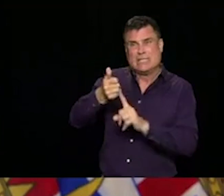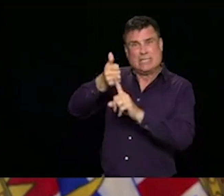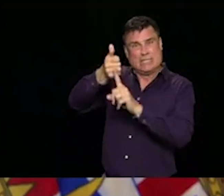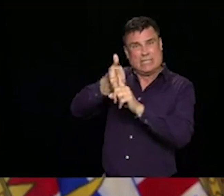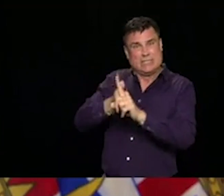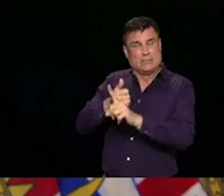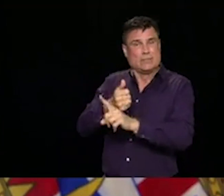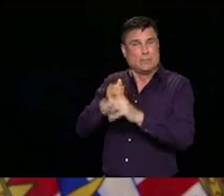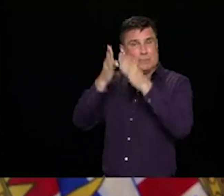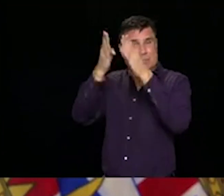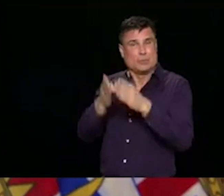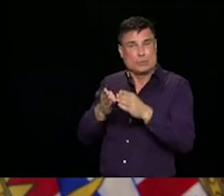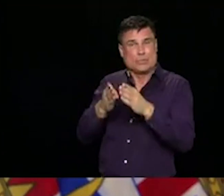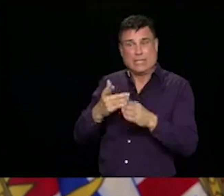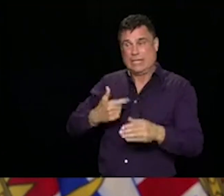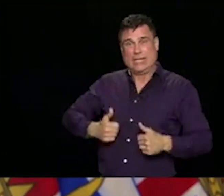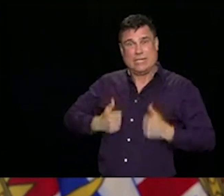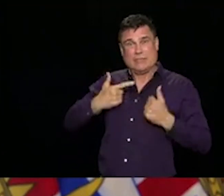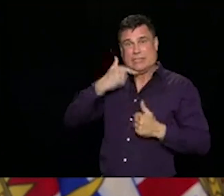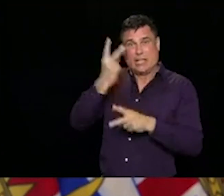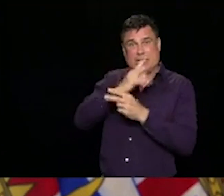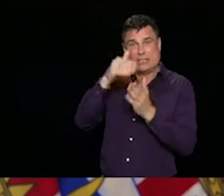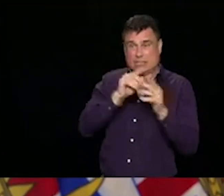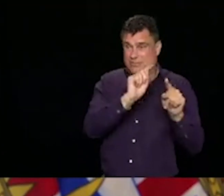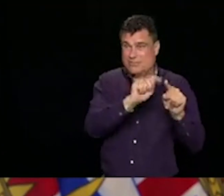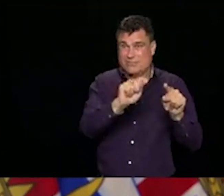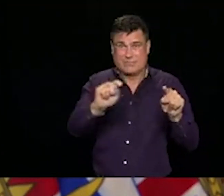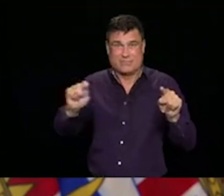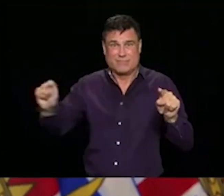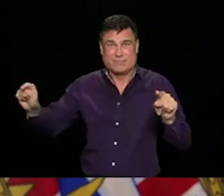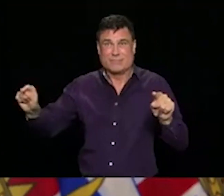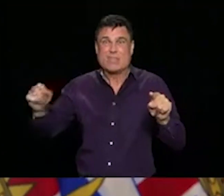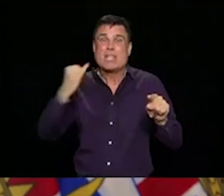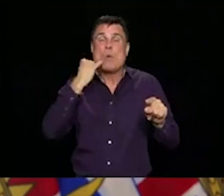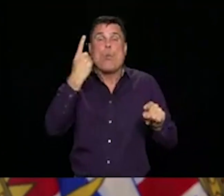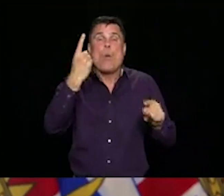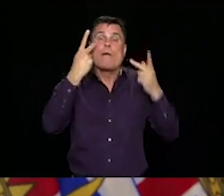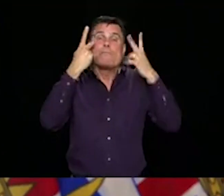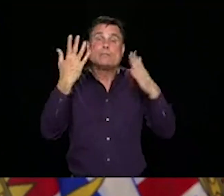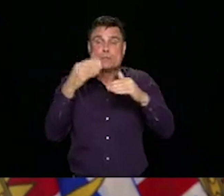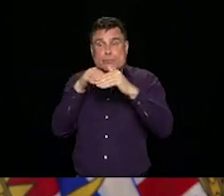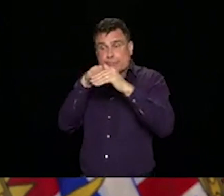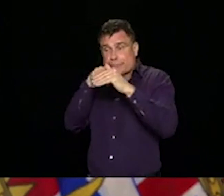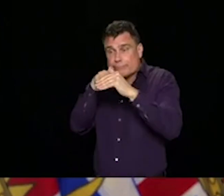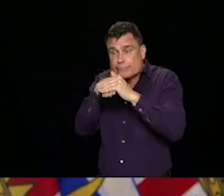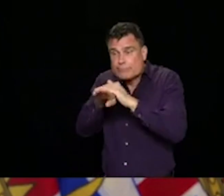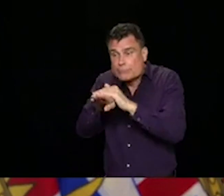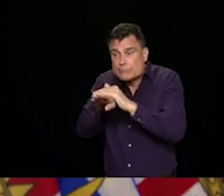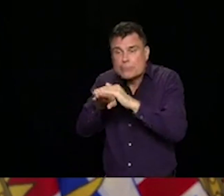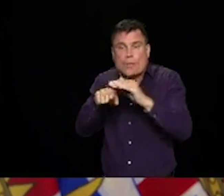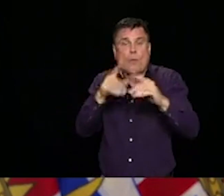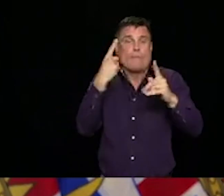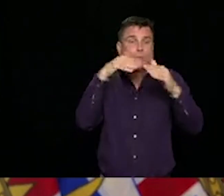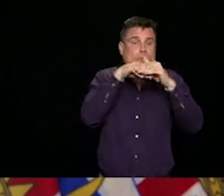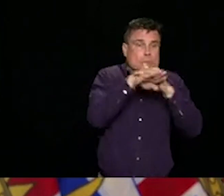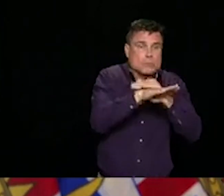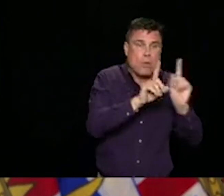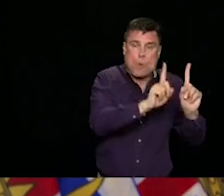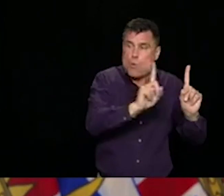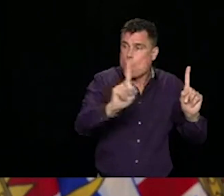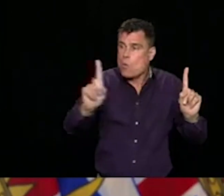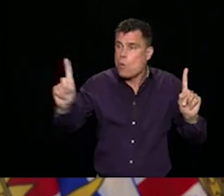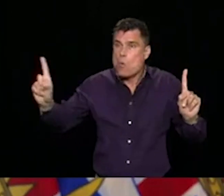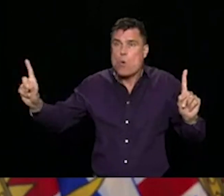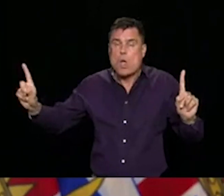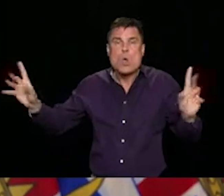are visiting in care homes may be at risk ourselves. So there's that whole dynamic that happens in